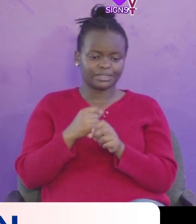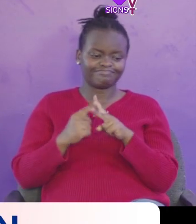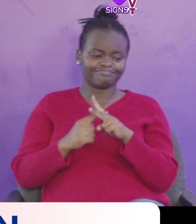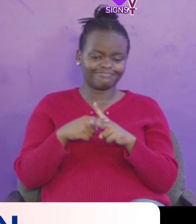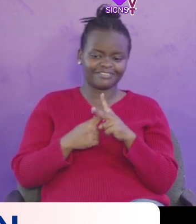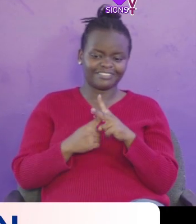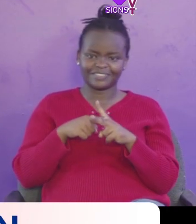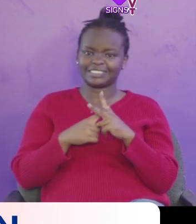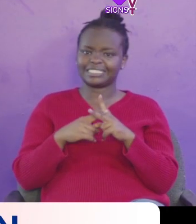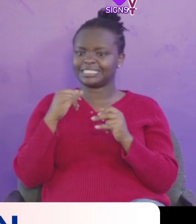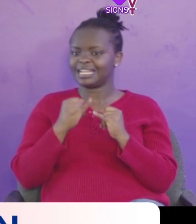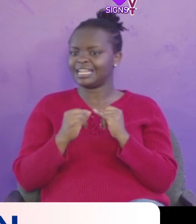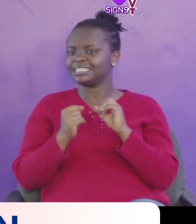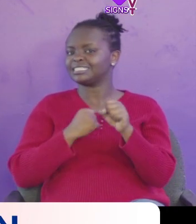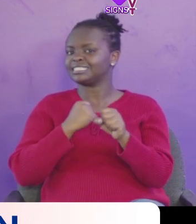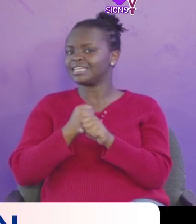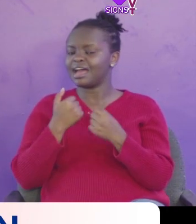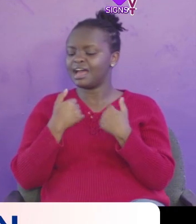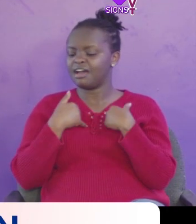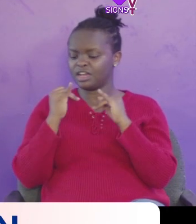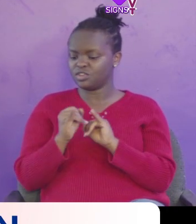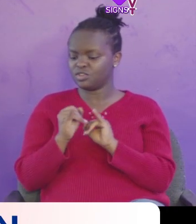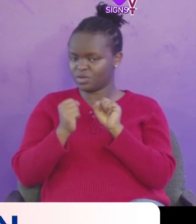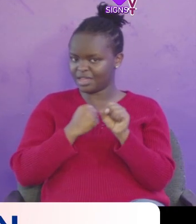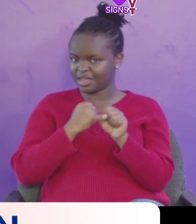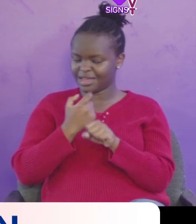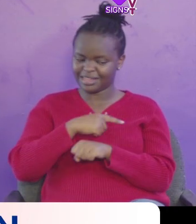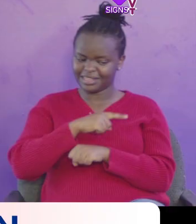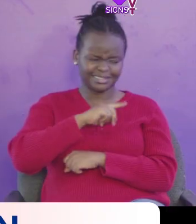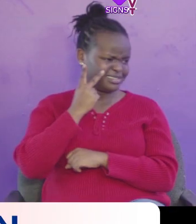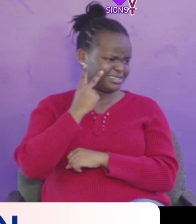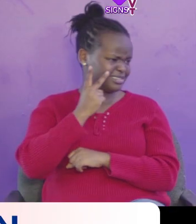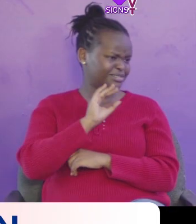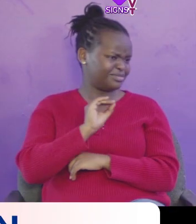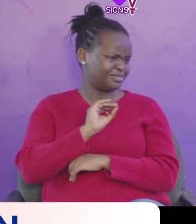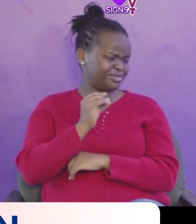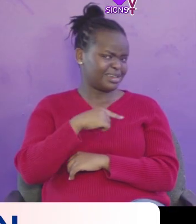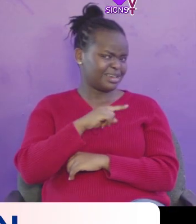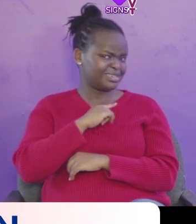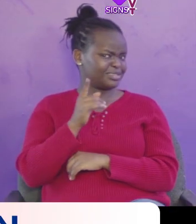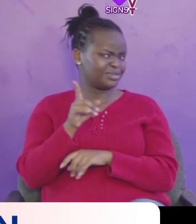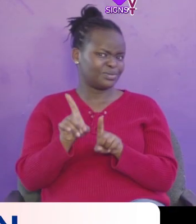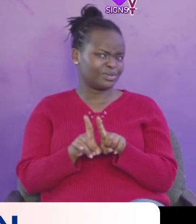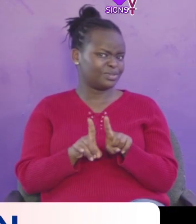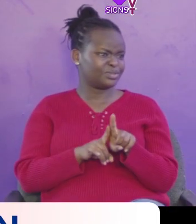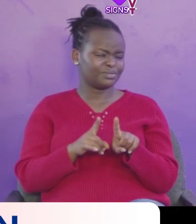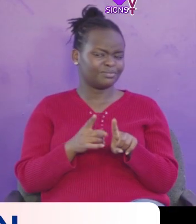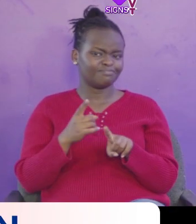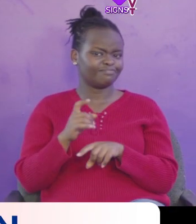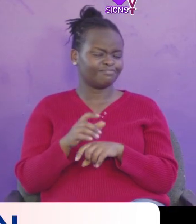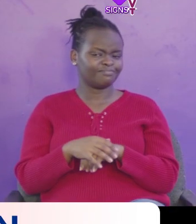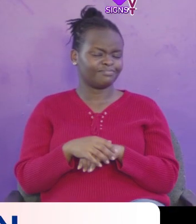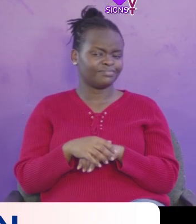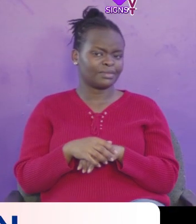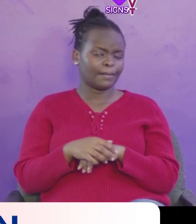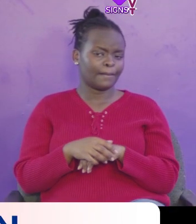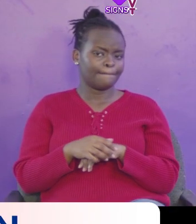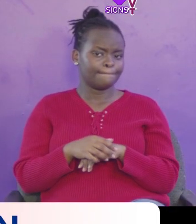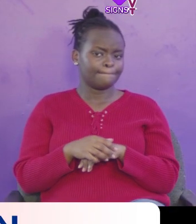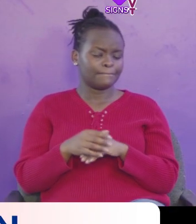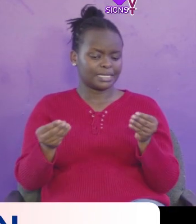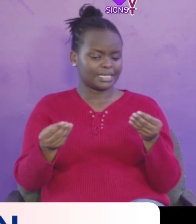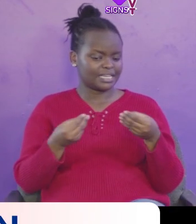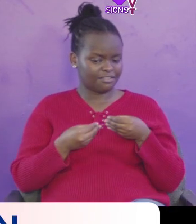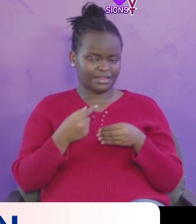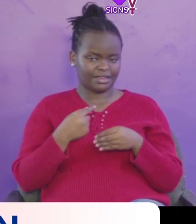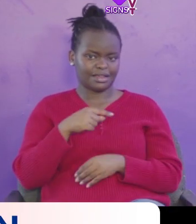year. And hatukuona pia sisi, I think we are deserving. Tunafaa pia sisi kupewa. Unajua people